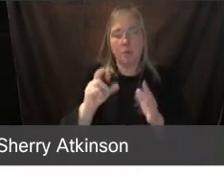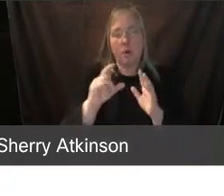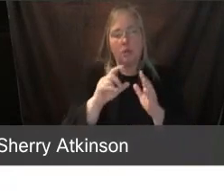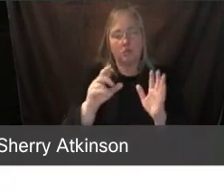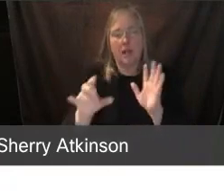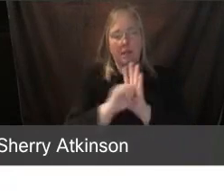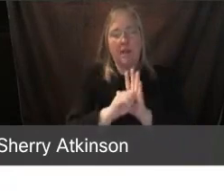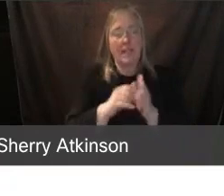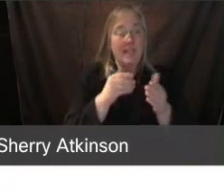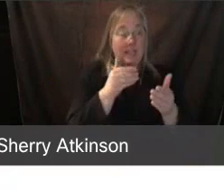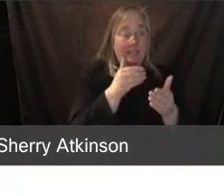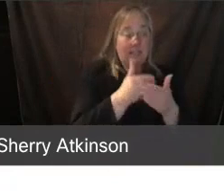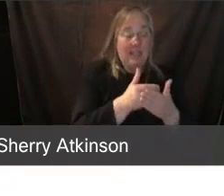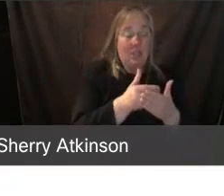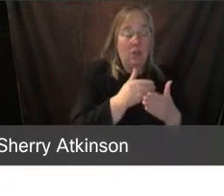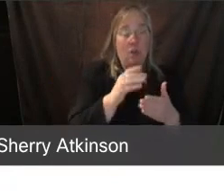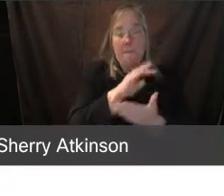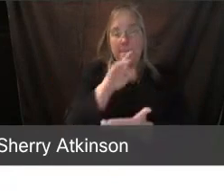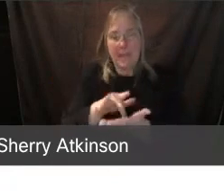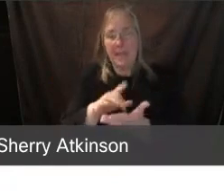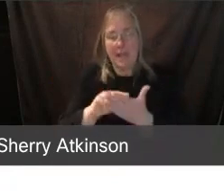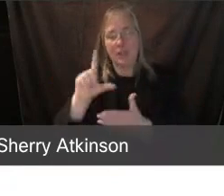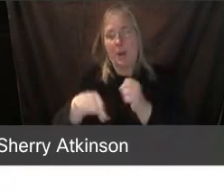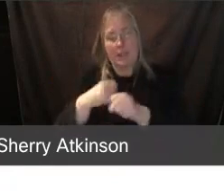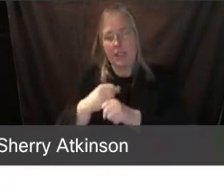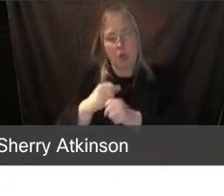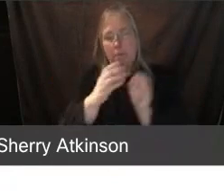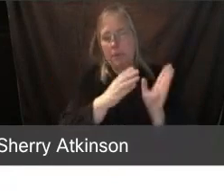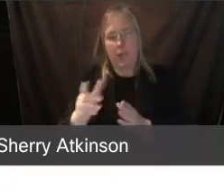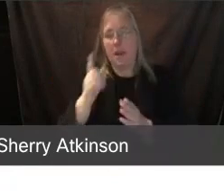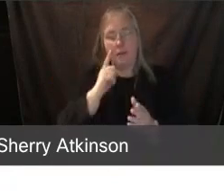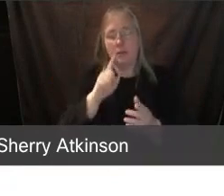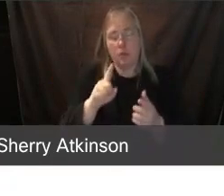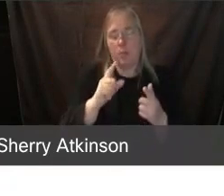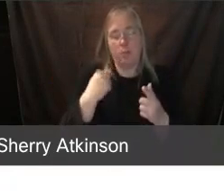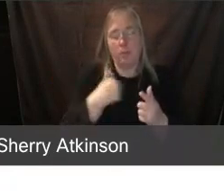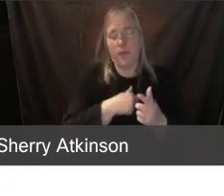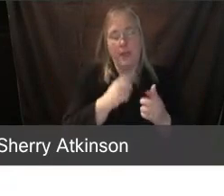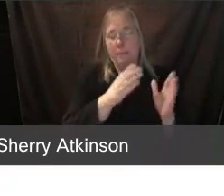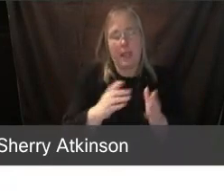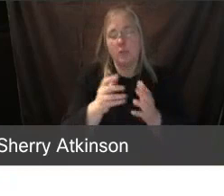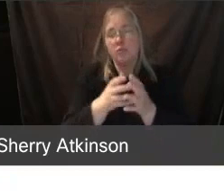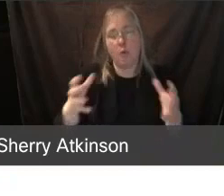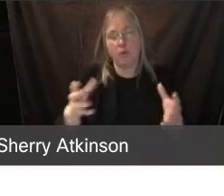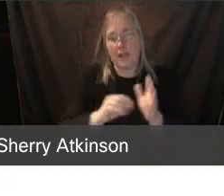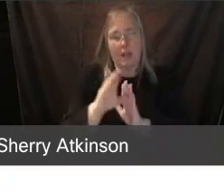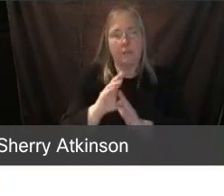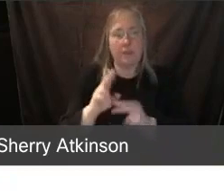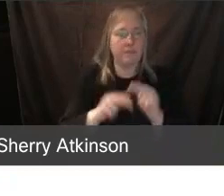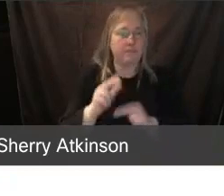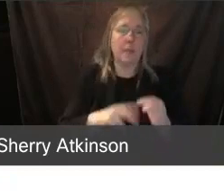need to take to try to achieve the 20-year vision for growth and development. Next slide. So this is just kind of